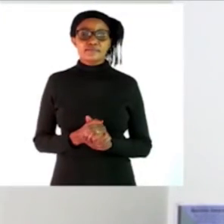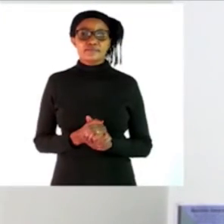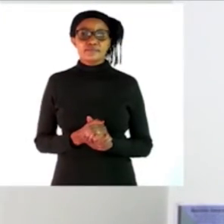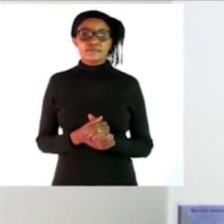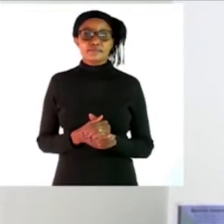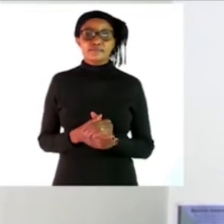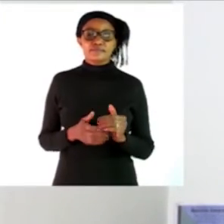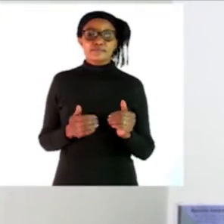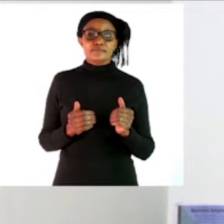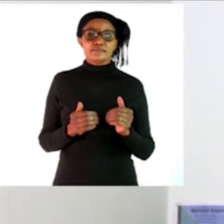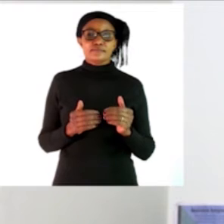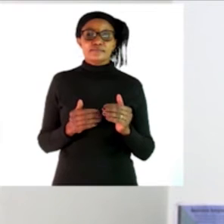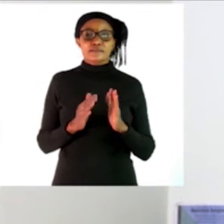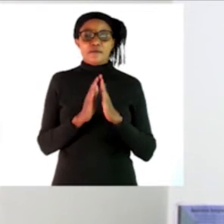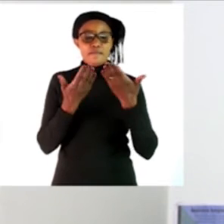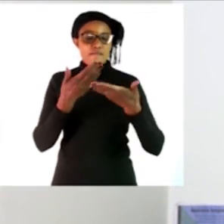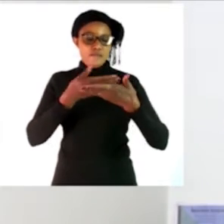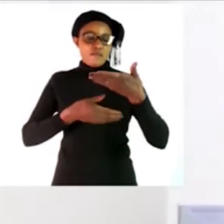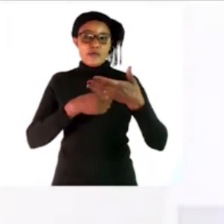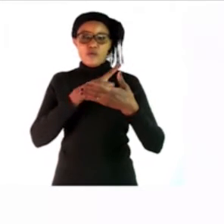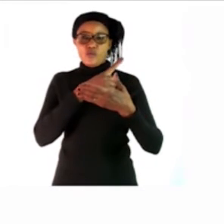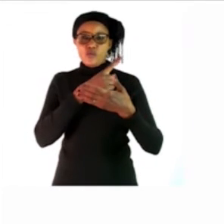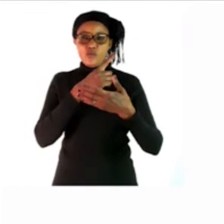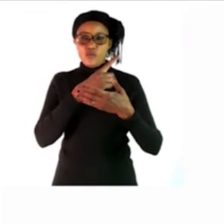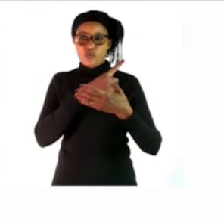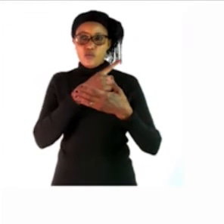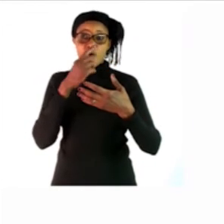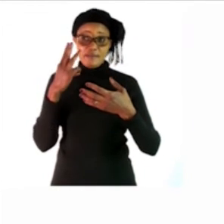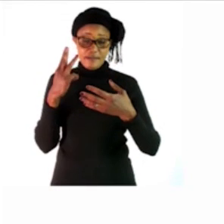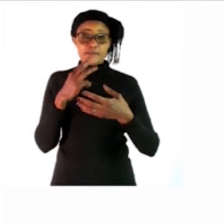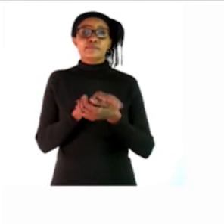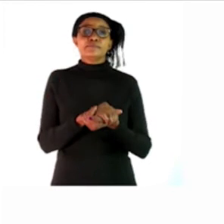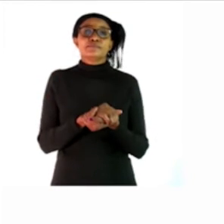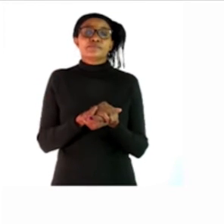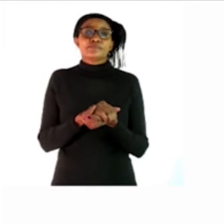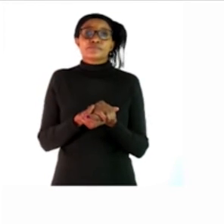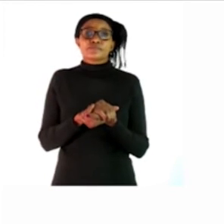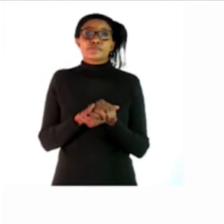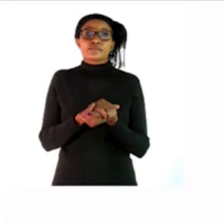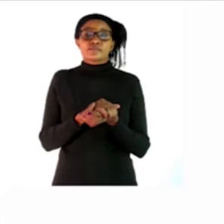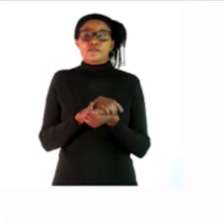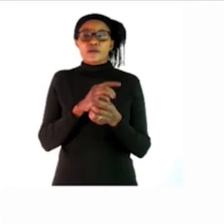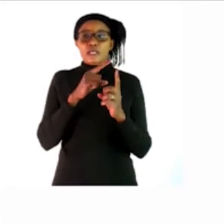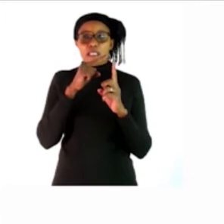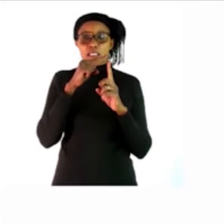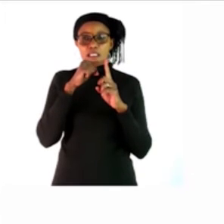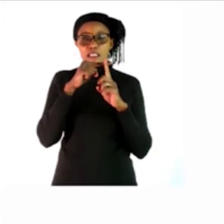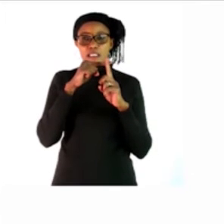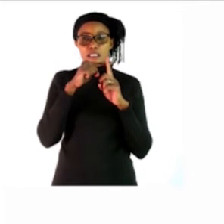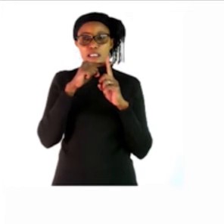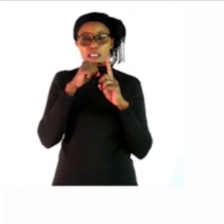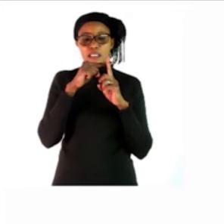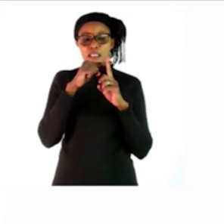Let's go to page 13. And that is addition